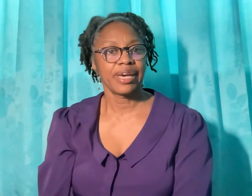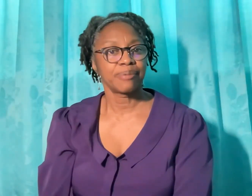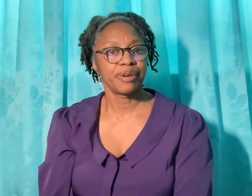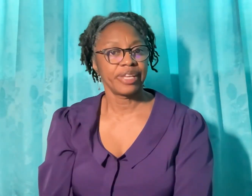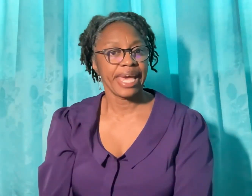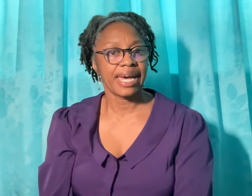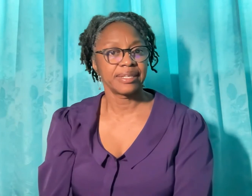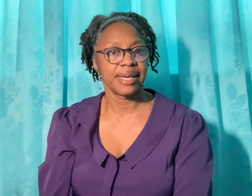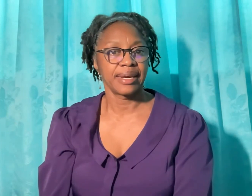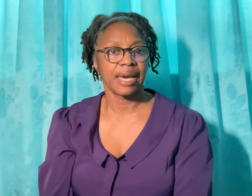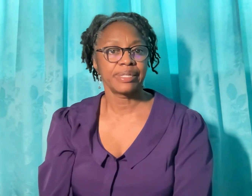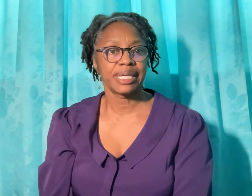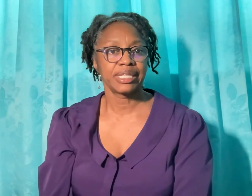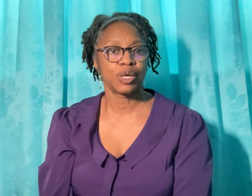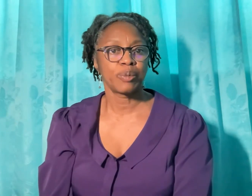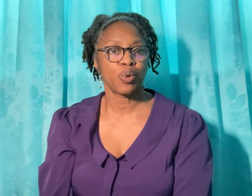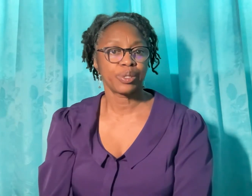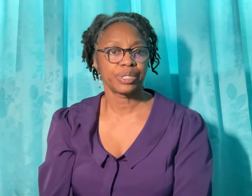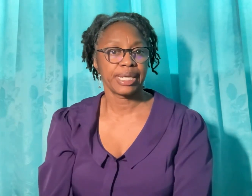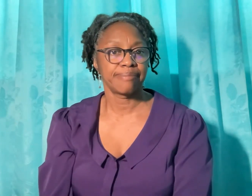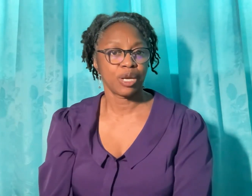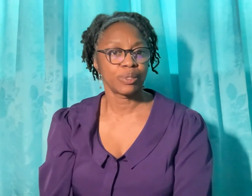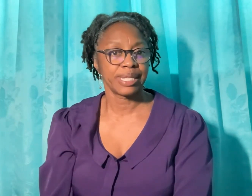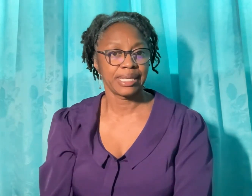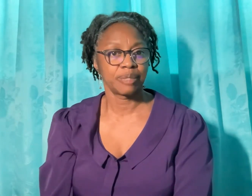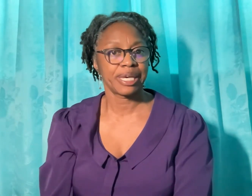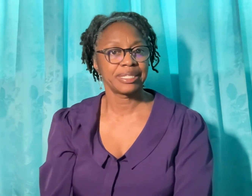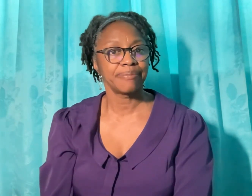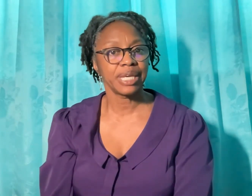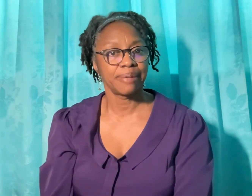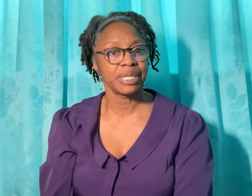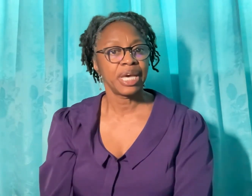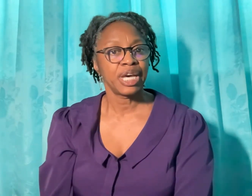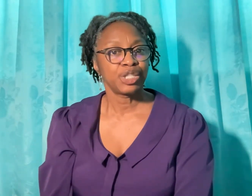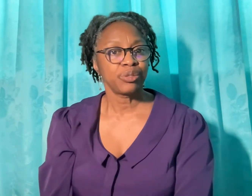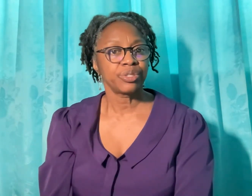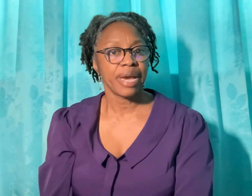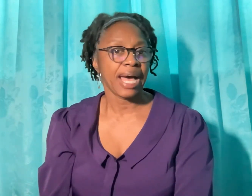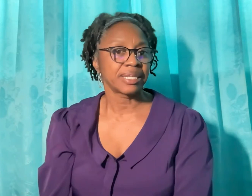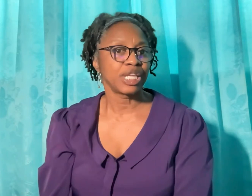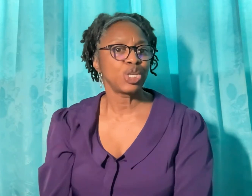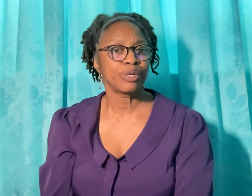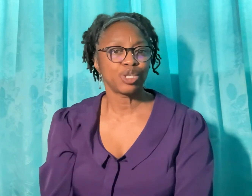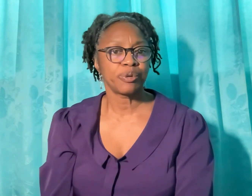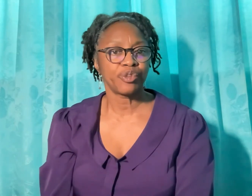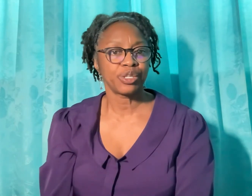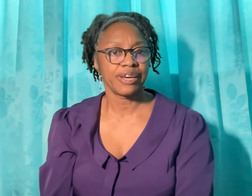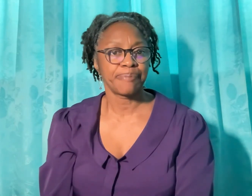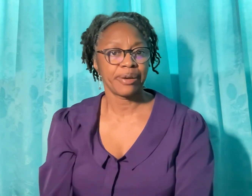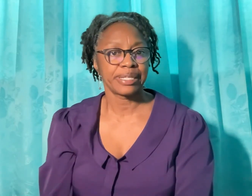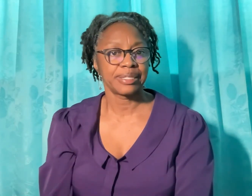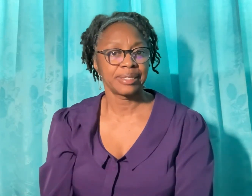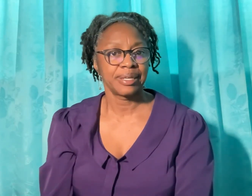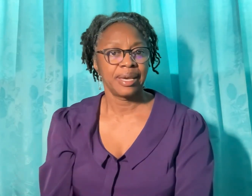Yes, and if I could briefly add to that, I would say it's so important in medical settings because sometimes children are asked, can you interpret for your